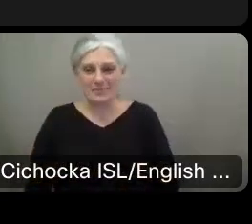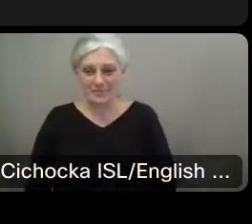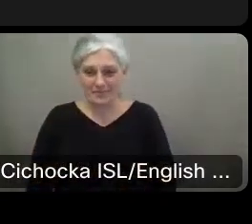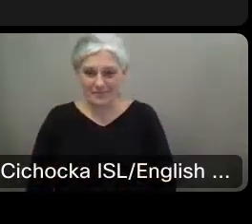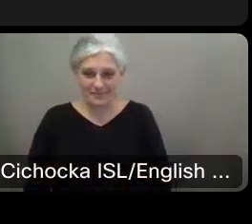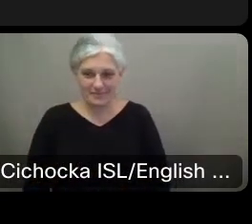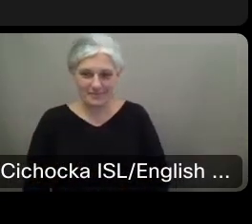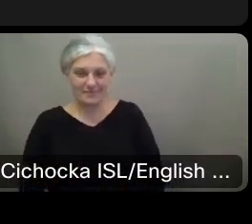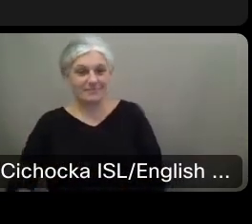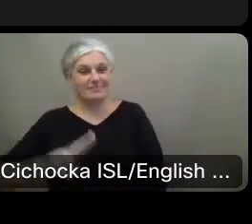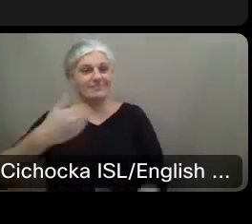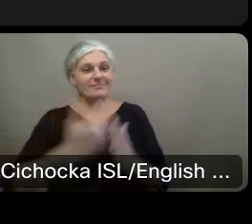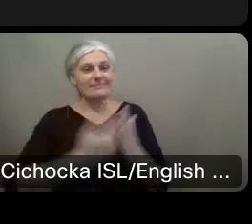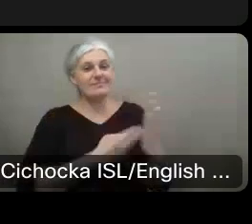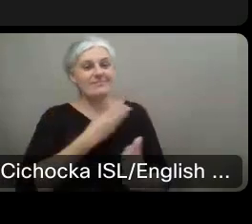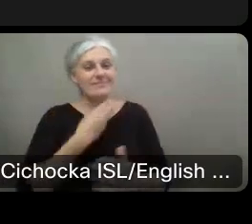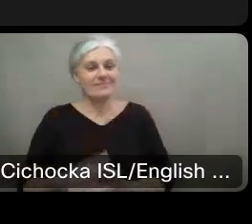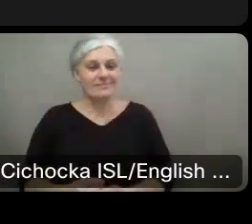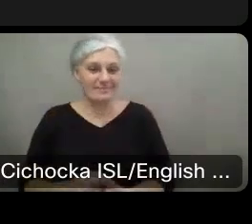And next slide, please.